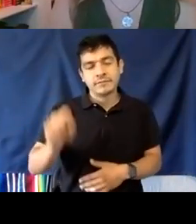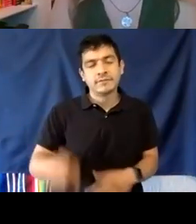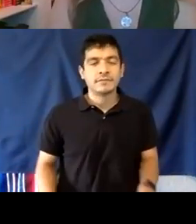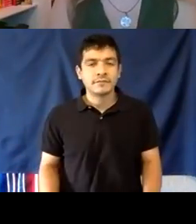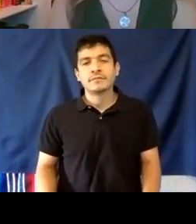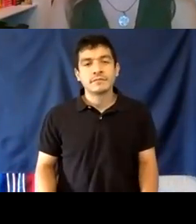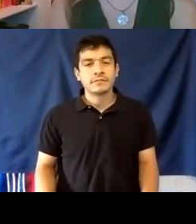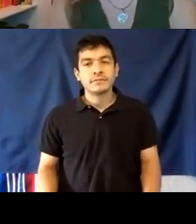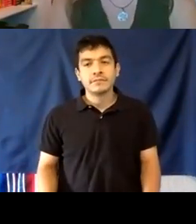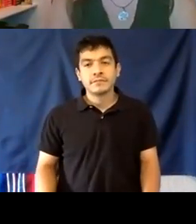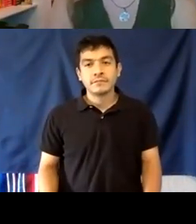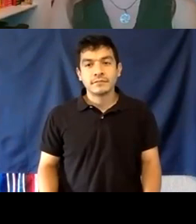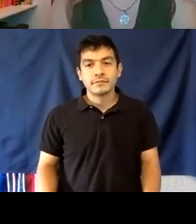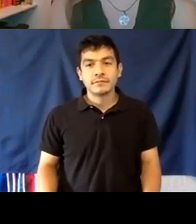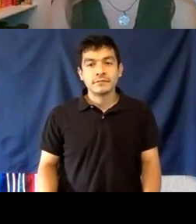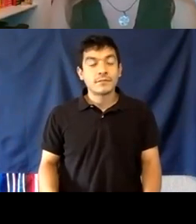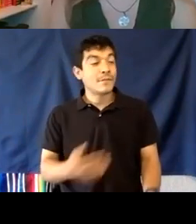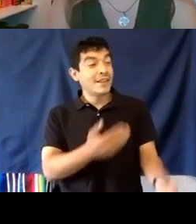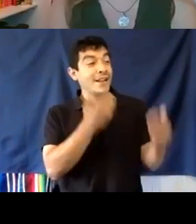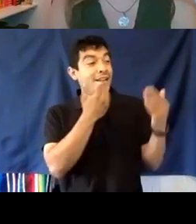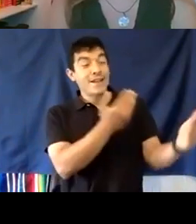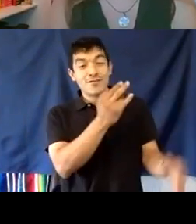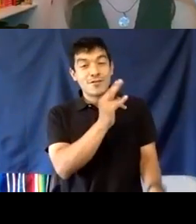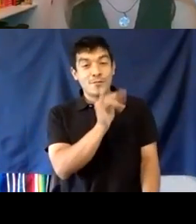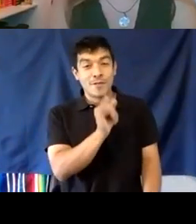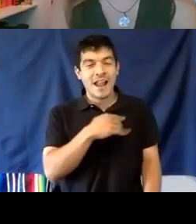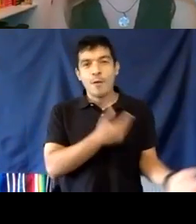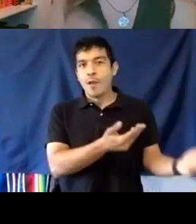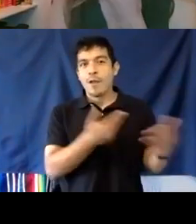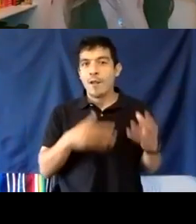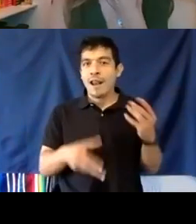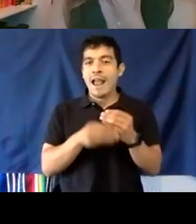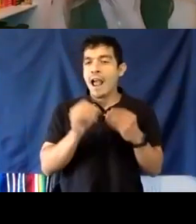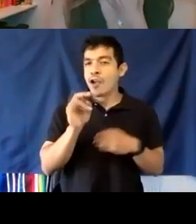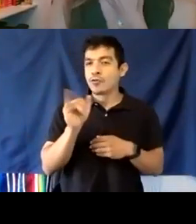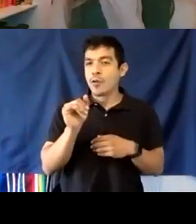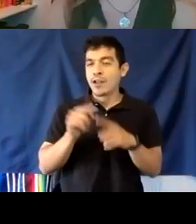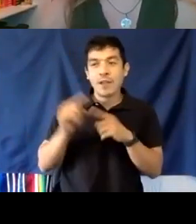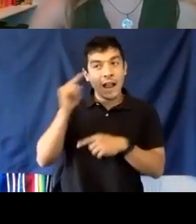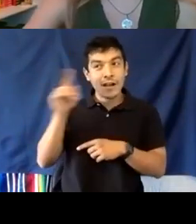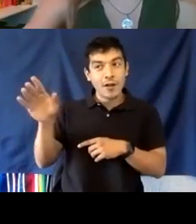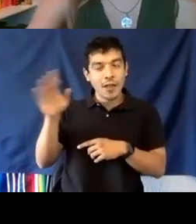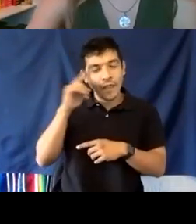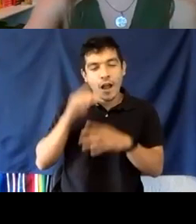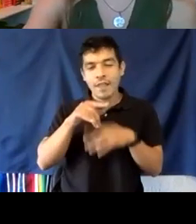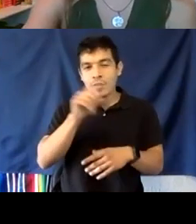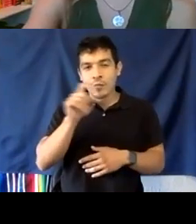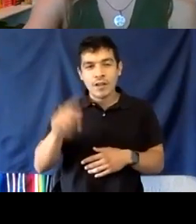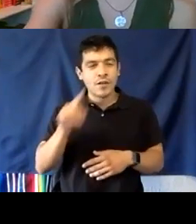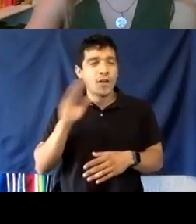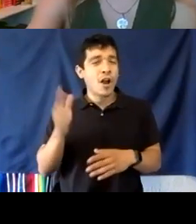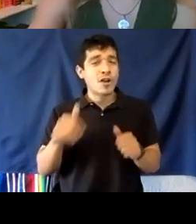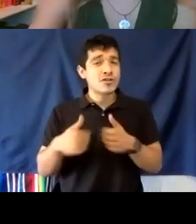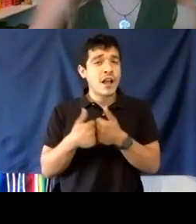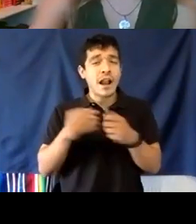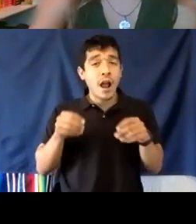Thank you. And, you know, I want to bring it over to Sahar and Sonya, just to add your thoughts on this question of some of the challenges and opportunities for research, but also, you